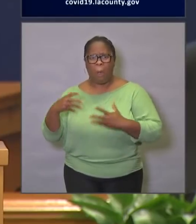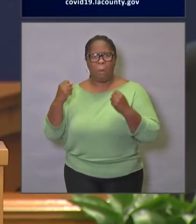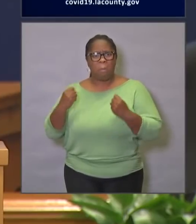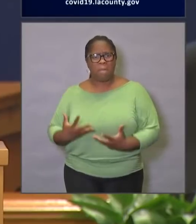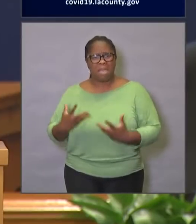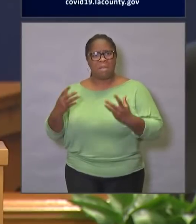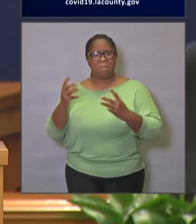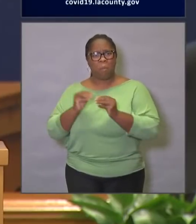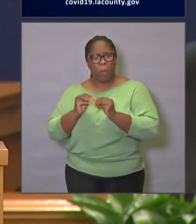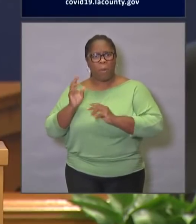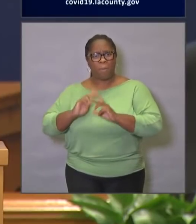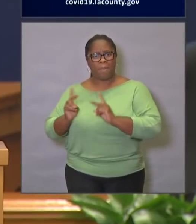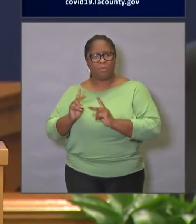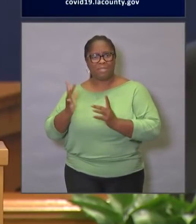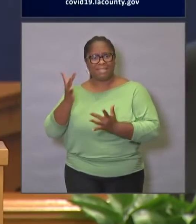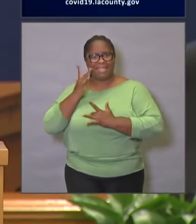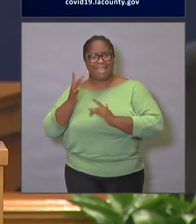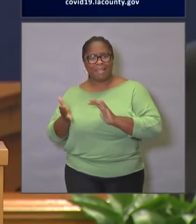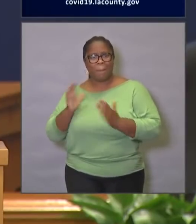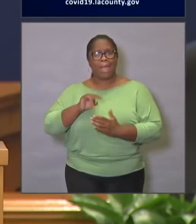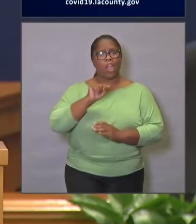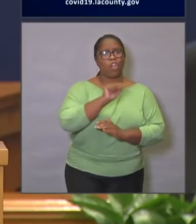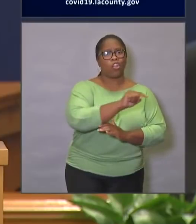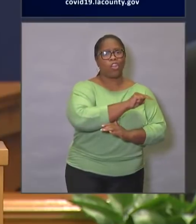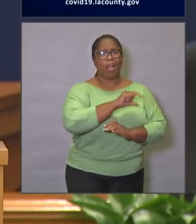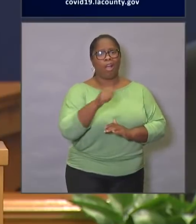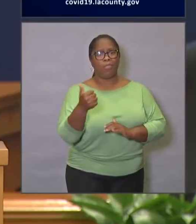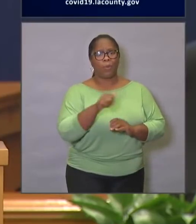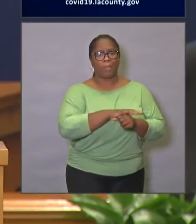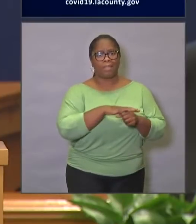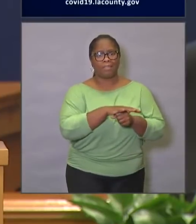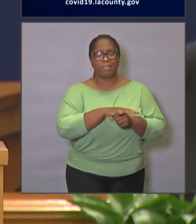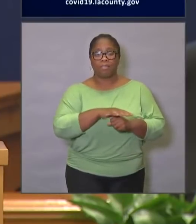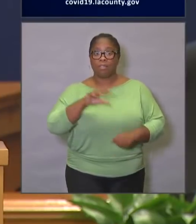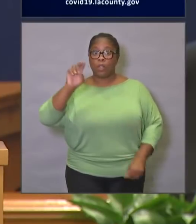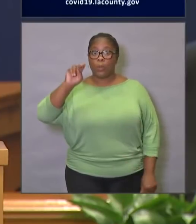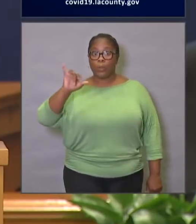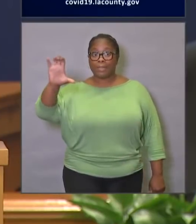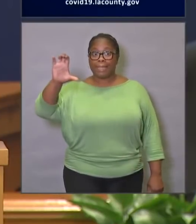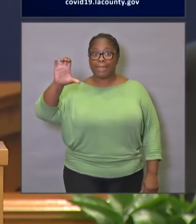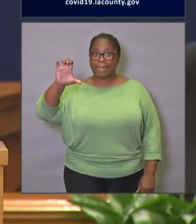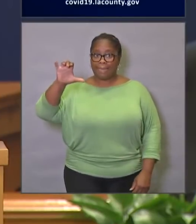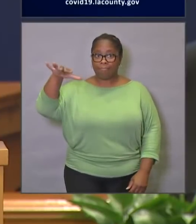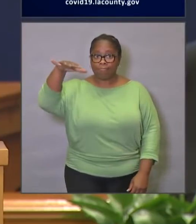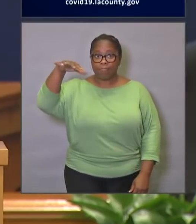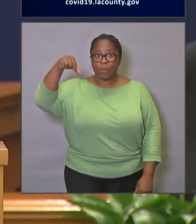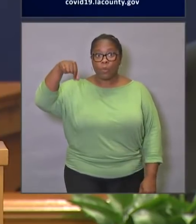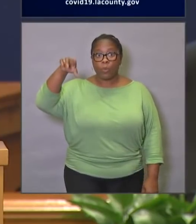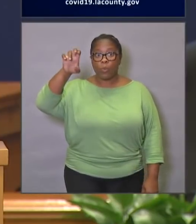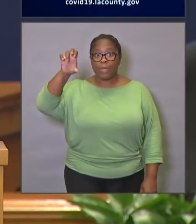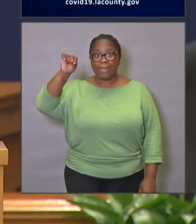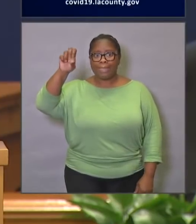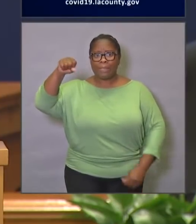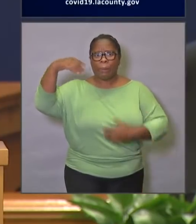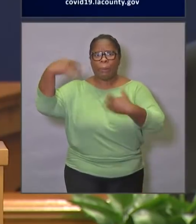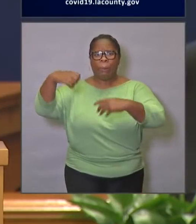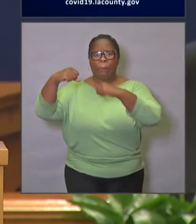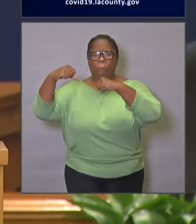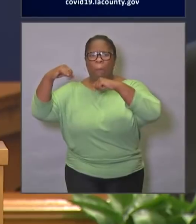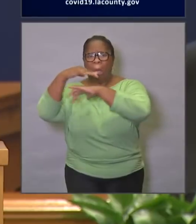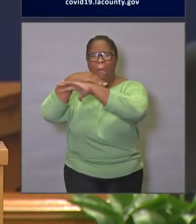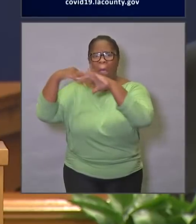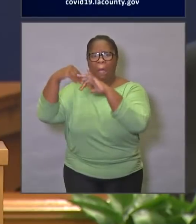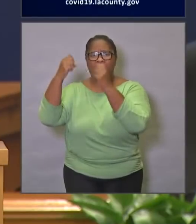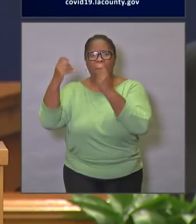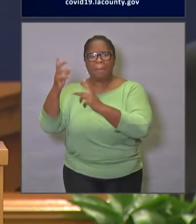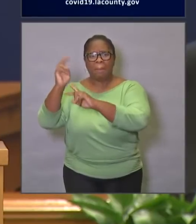of LA County. Just like Queens was the epicenter in New York, East LA and parts of Southeast LA and other low-income areas of